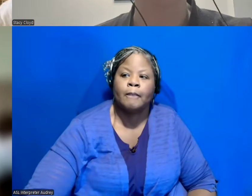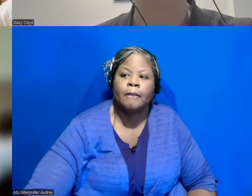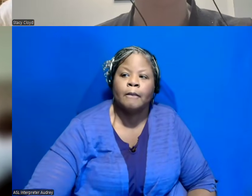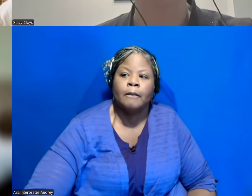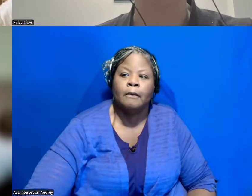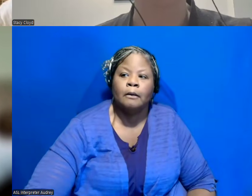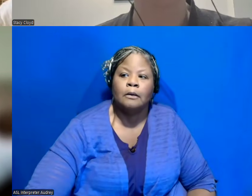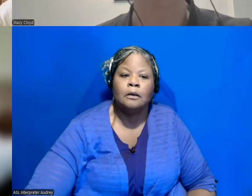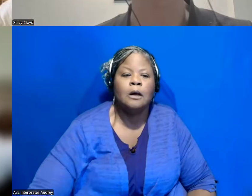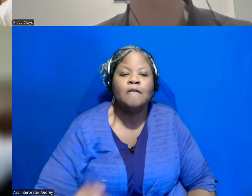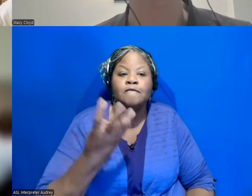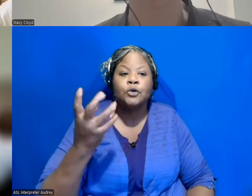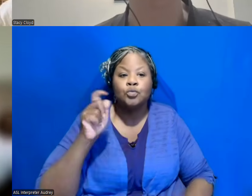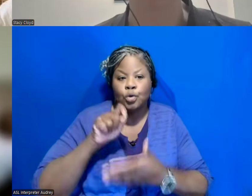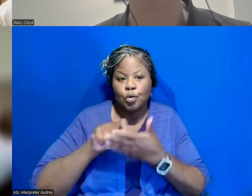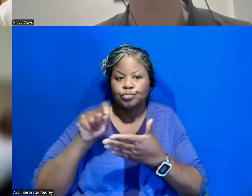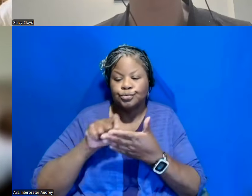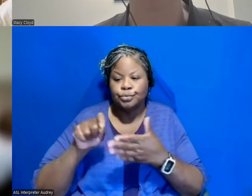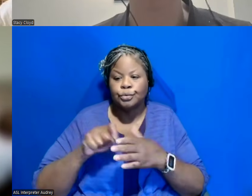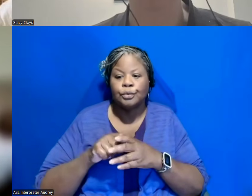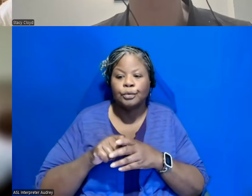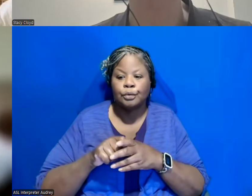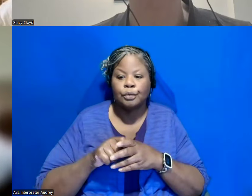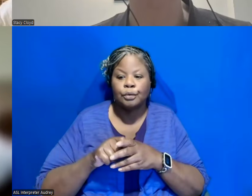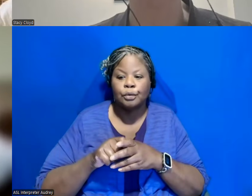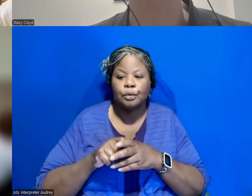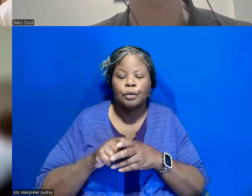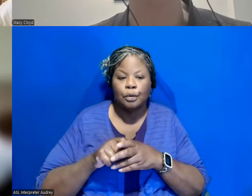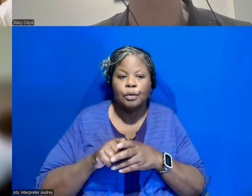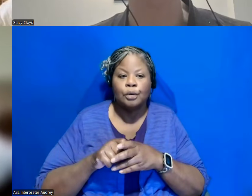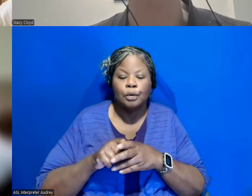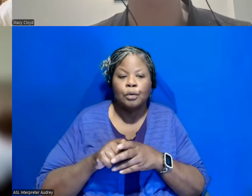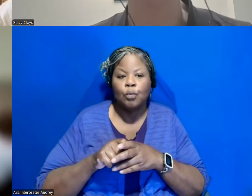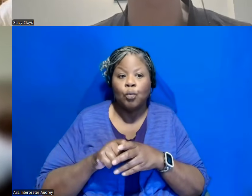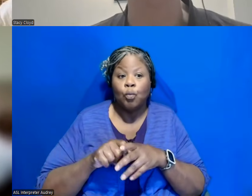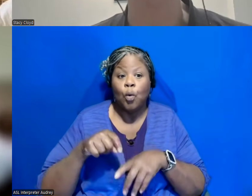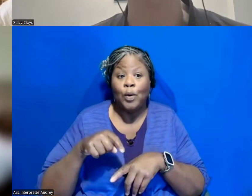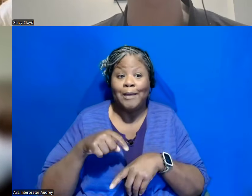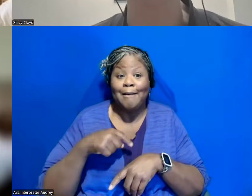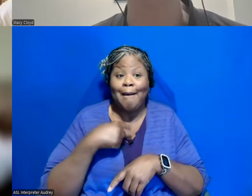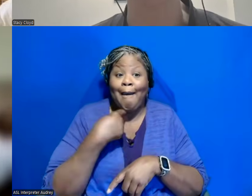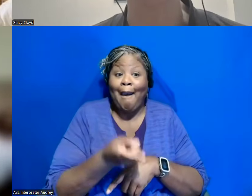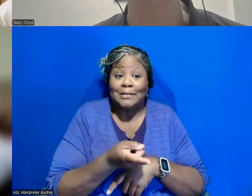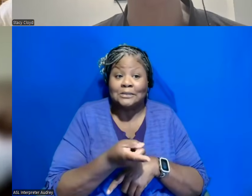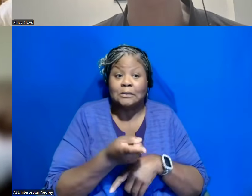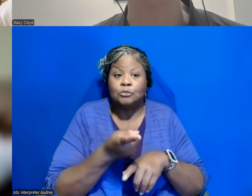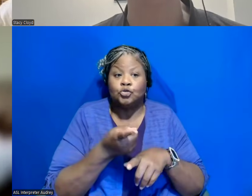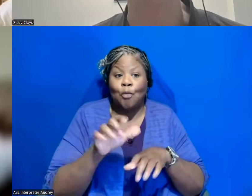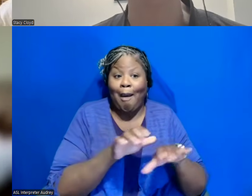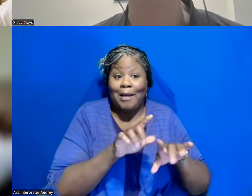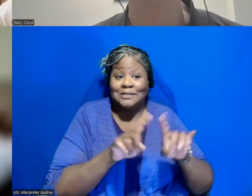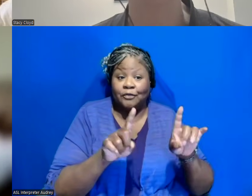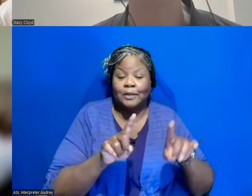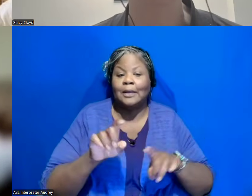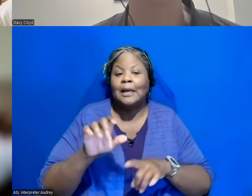Couple quick notes. I said we're not able to ask the agency to act differently. We're also not, caseworkers are